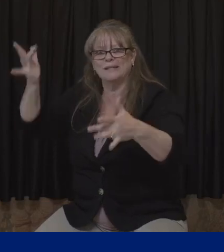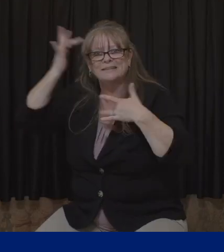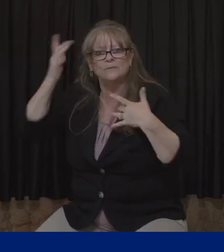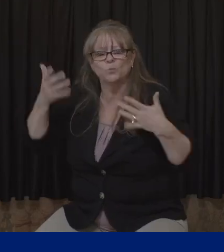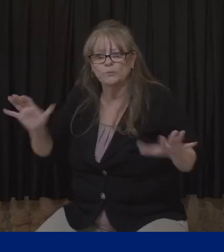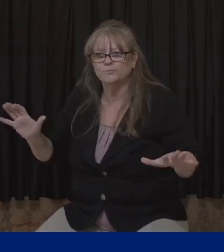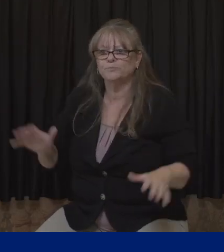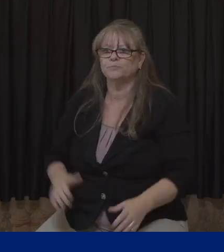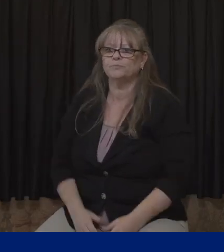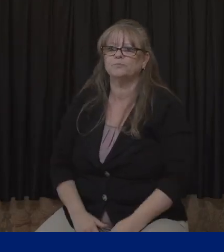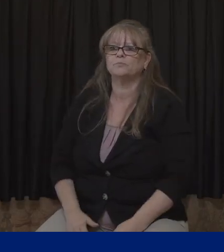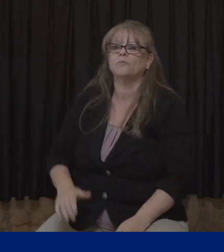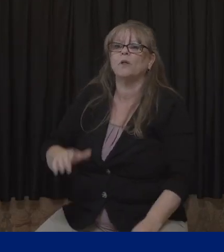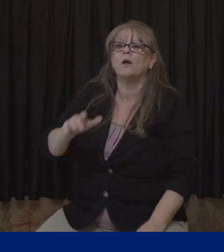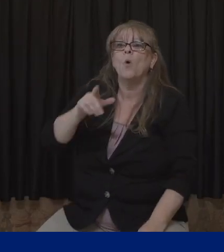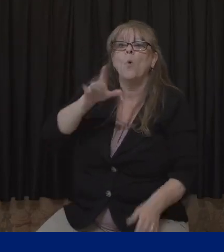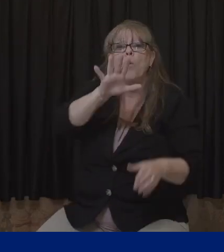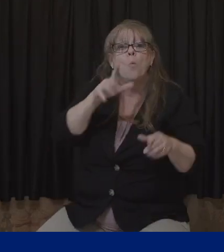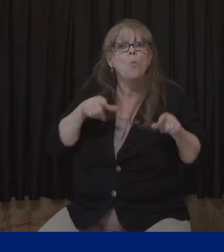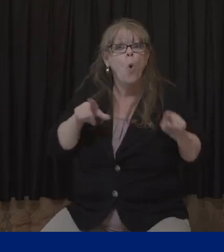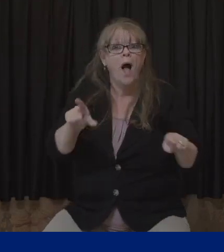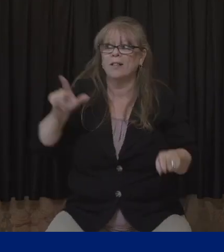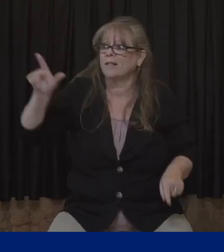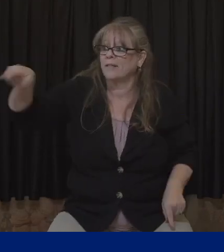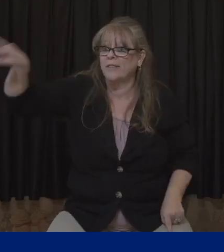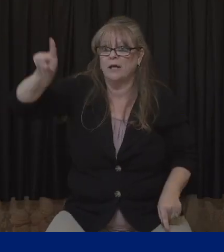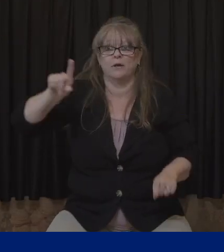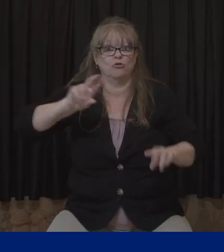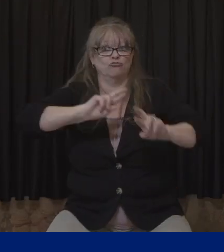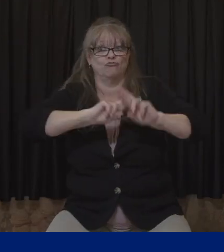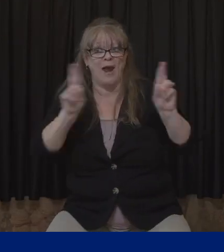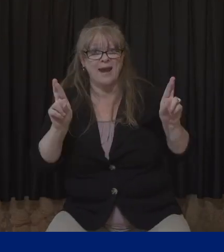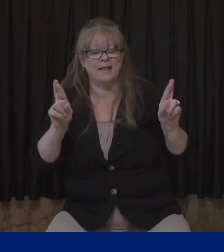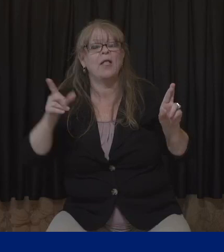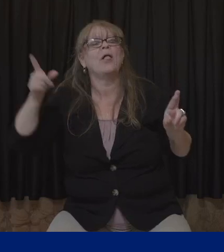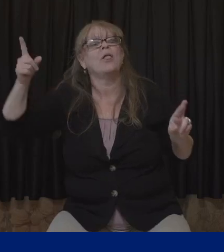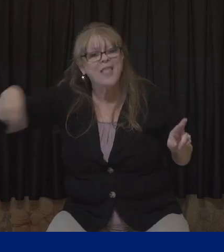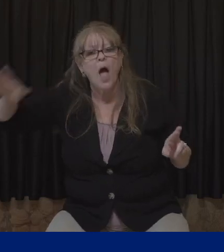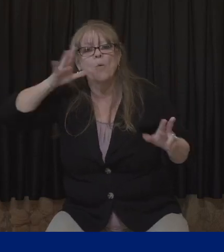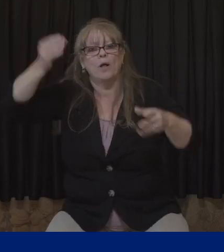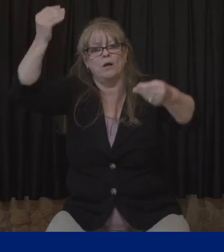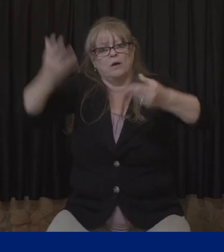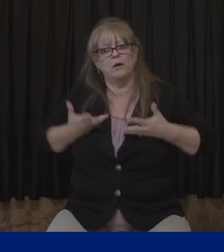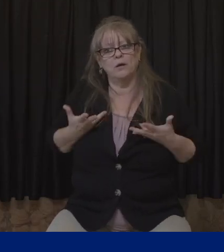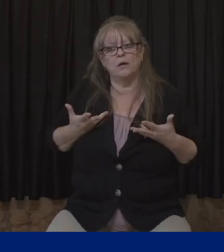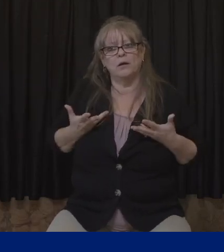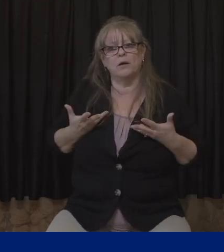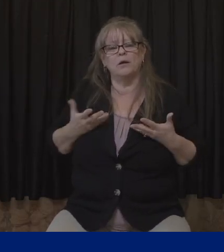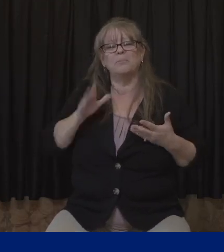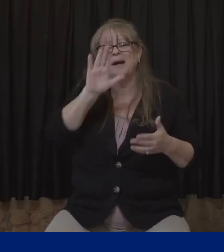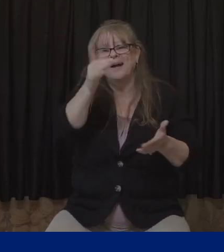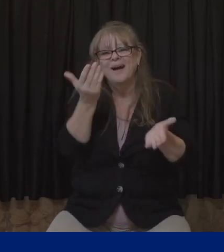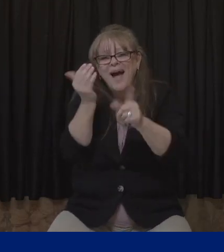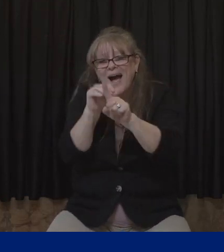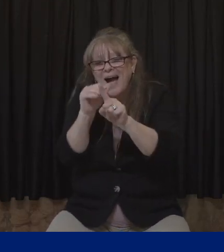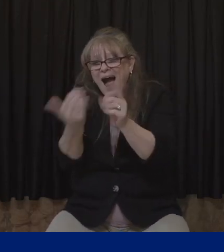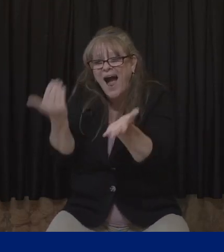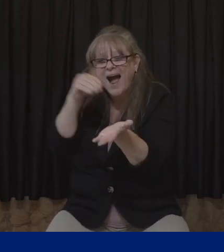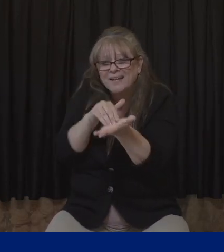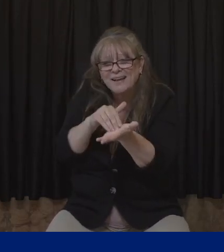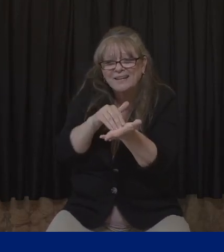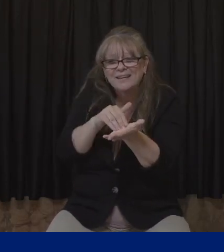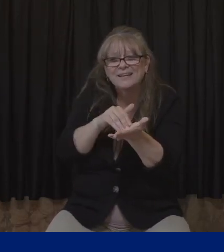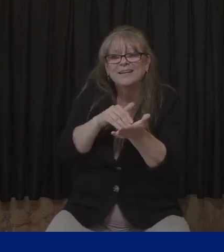ready, and our mountains and rivers will be here long after any of us, and they're going to be in great shape to visit in the near